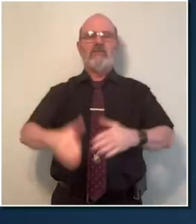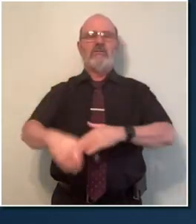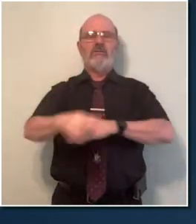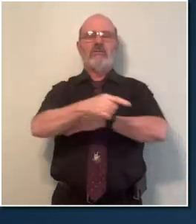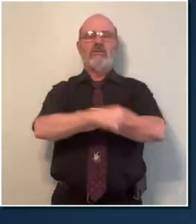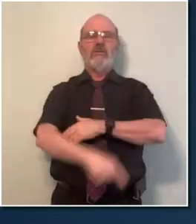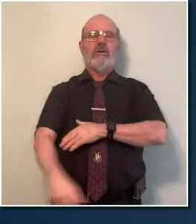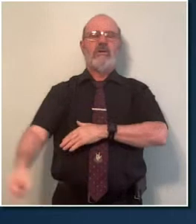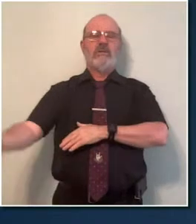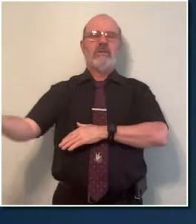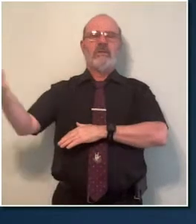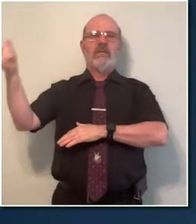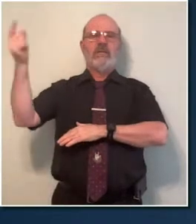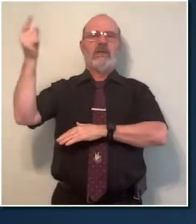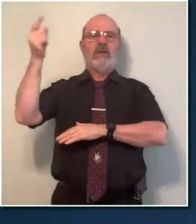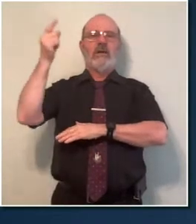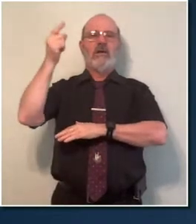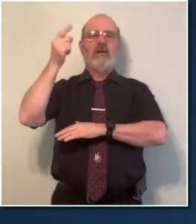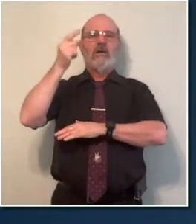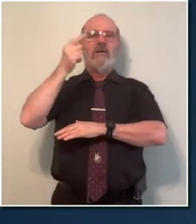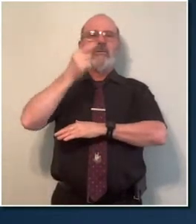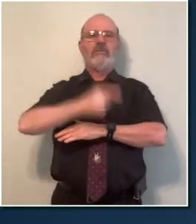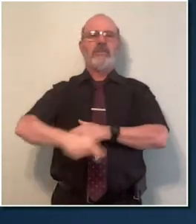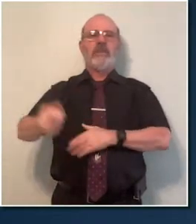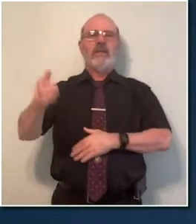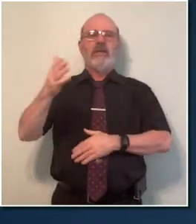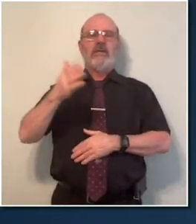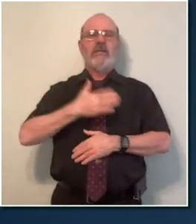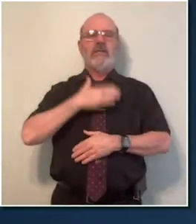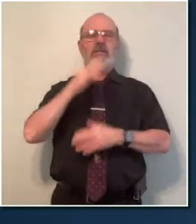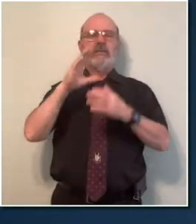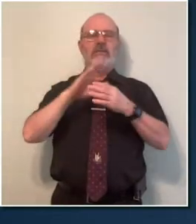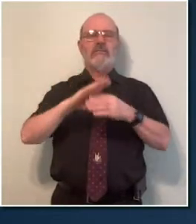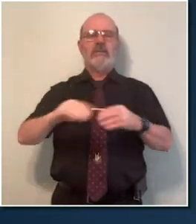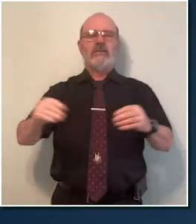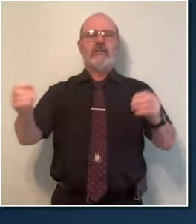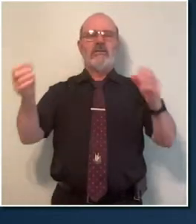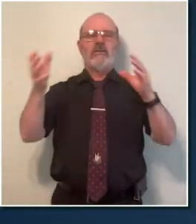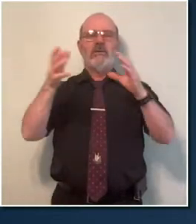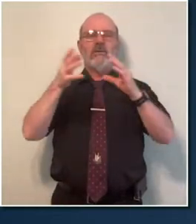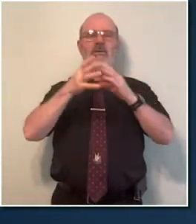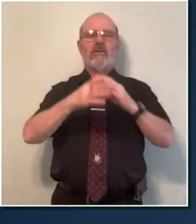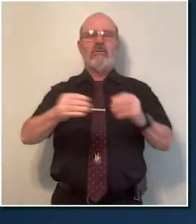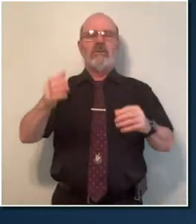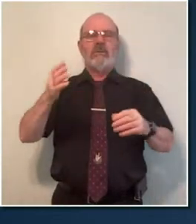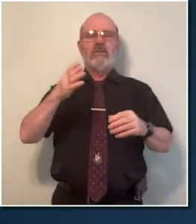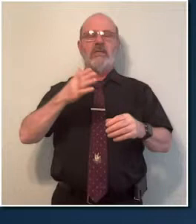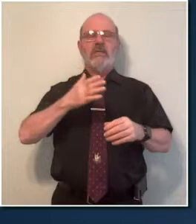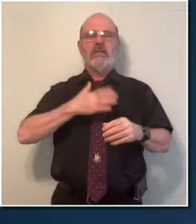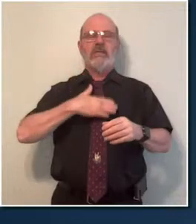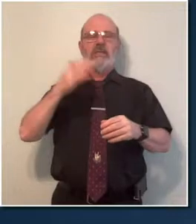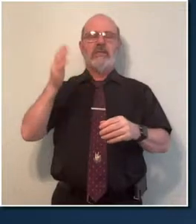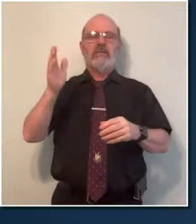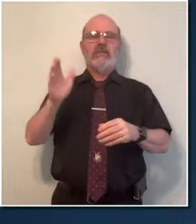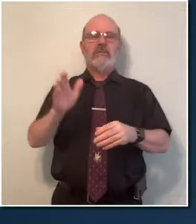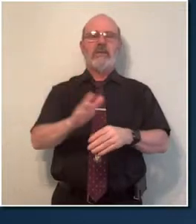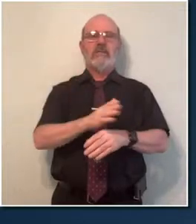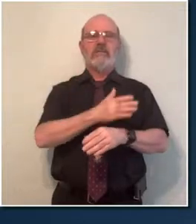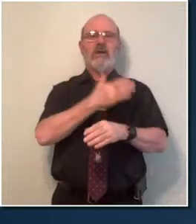Savior all the day long. This is my story, this is